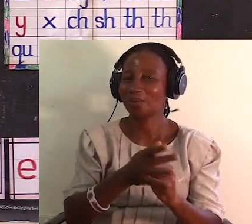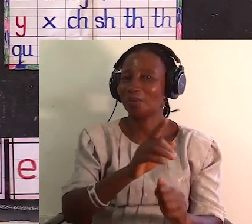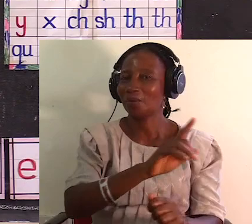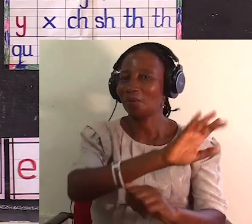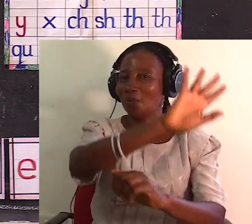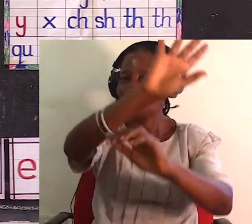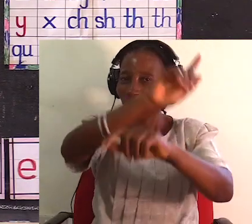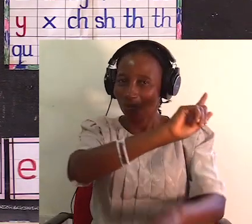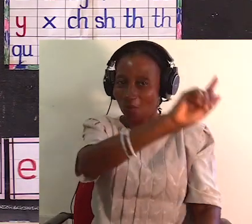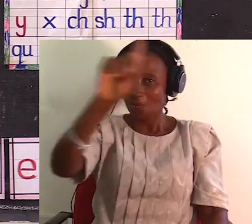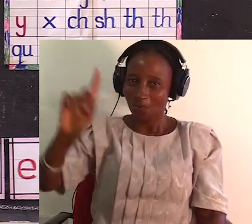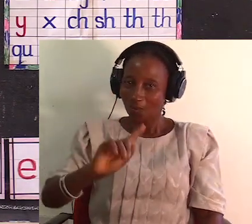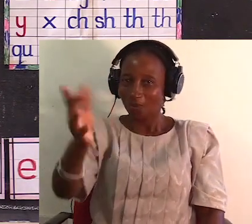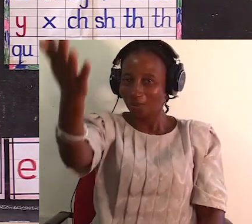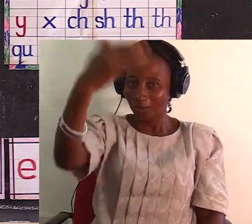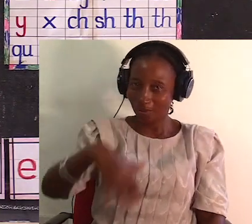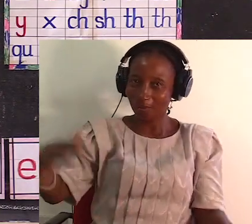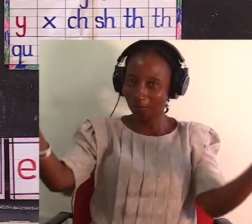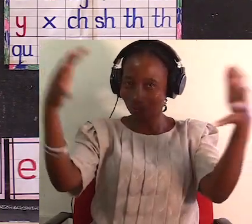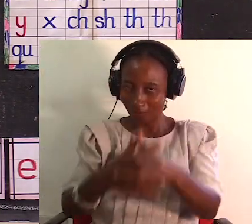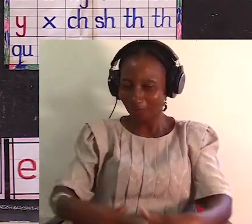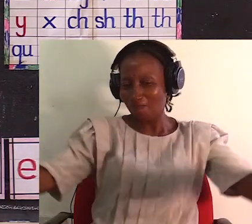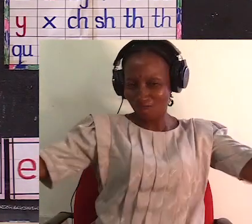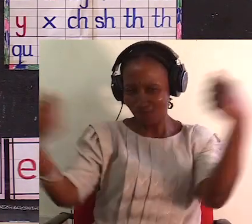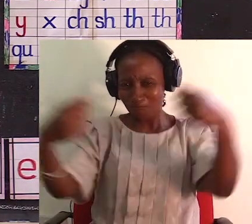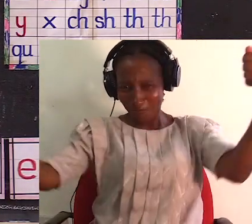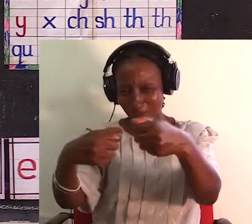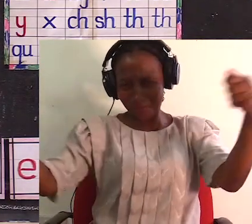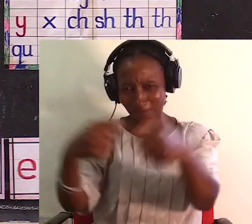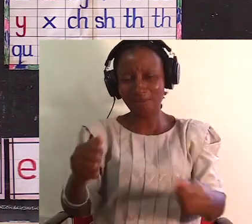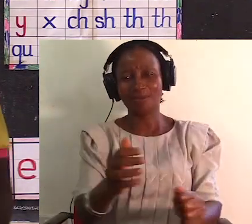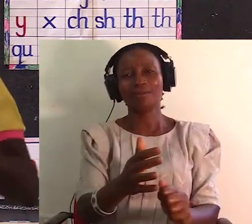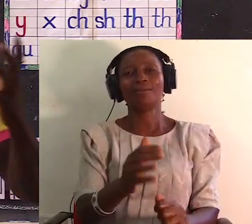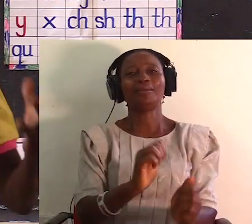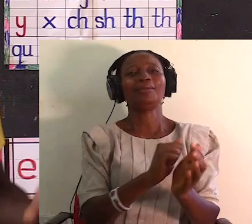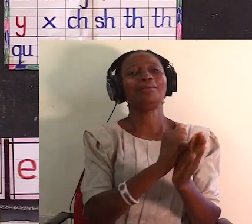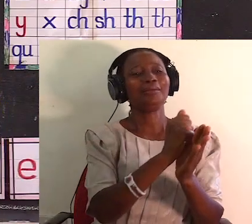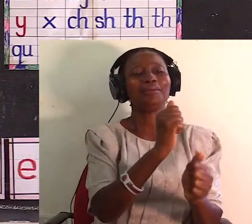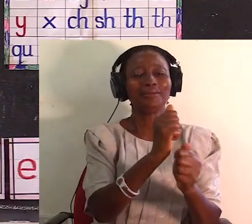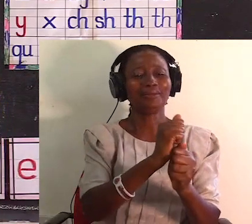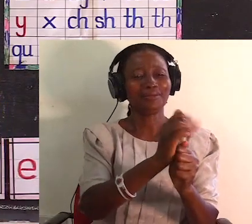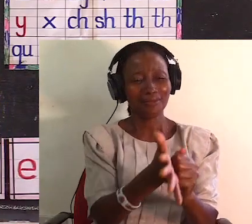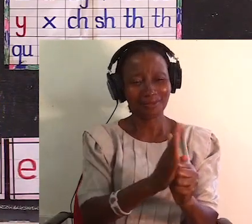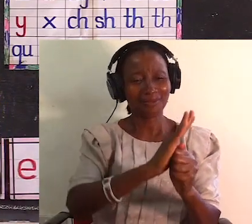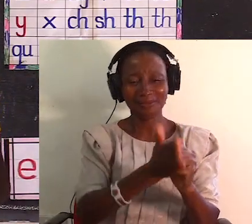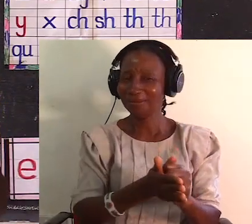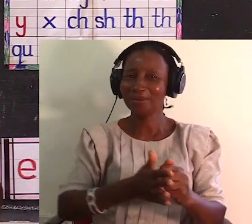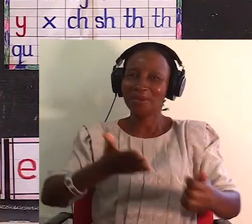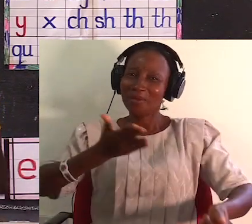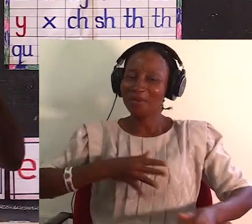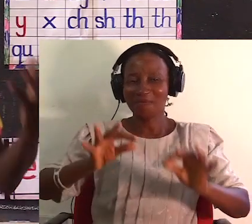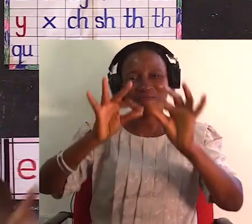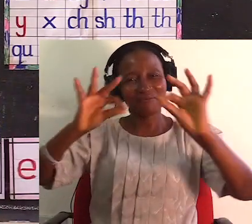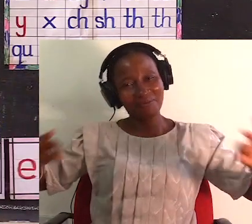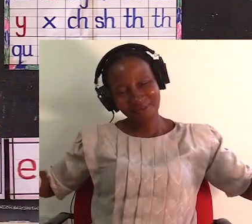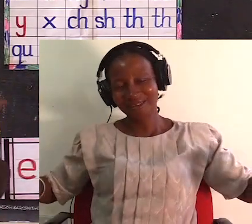corona until we see corona laid to rest. Then we'll have our peace. Then we'll be able to